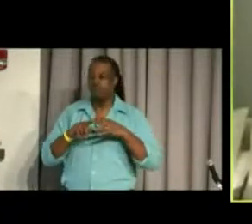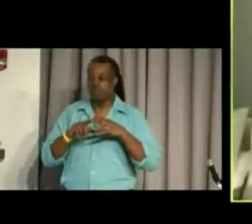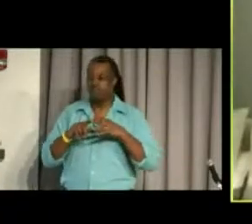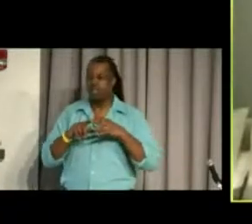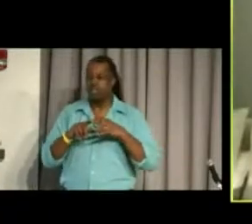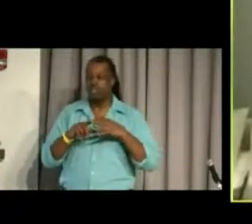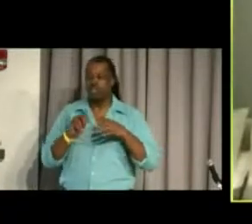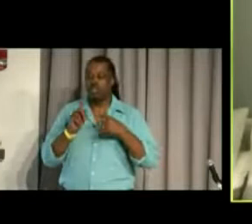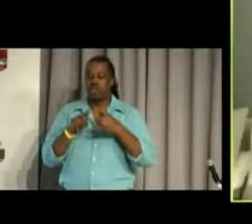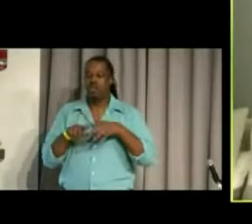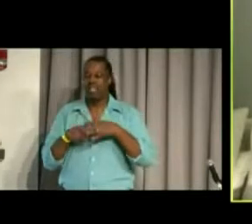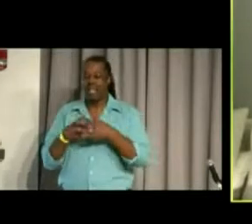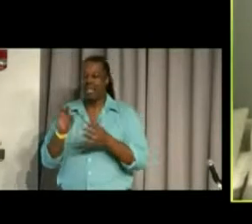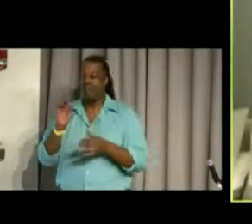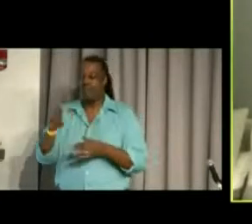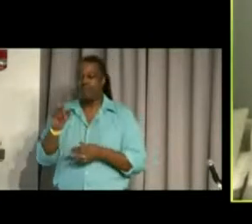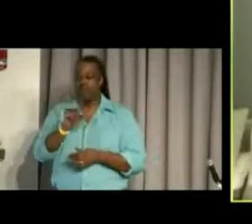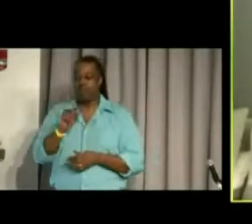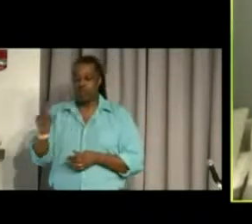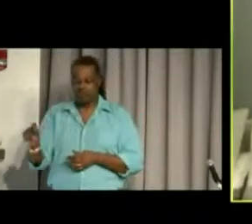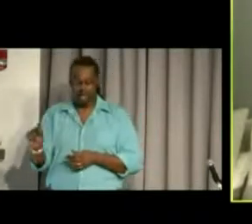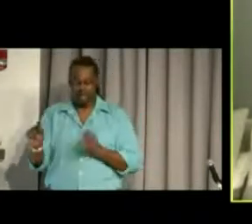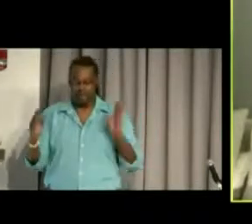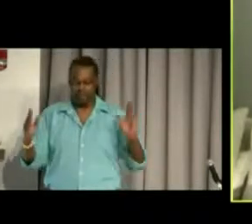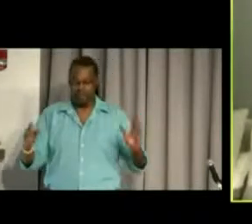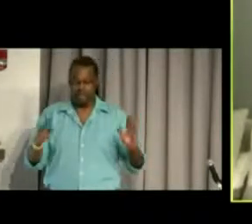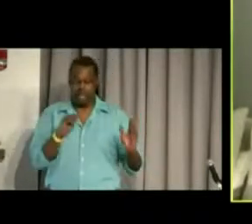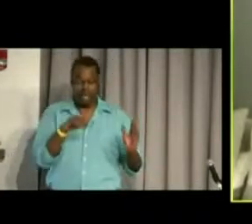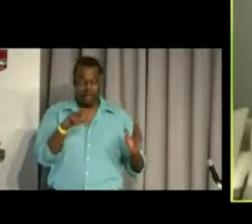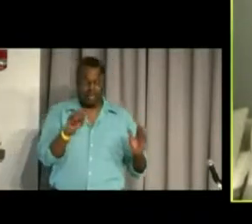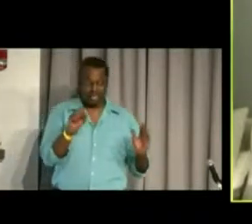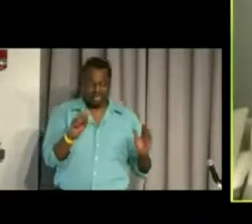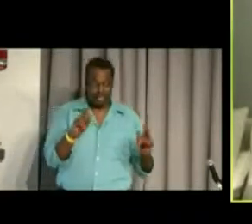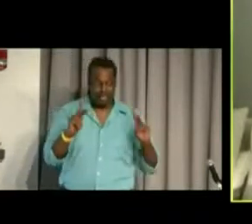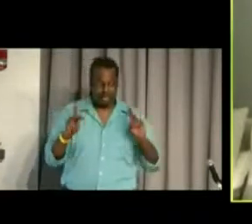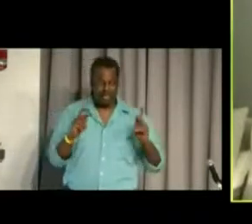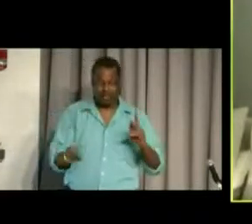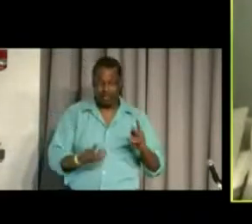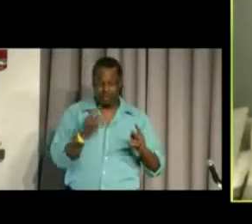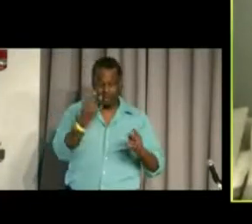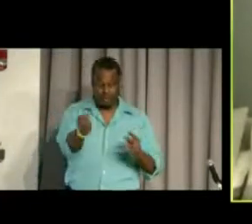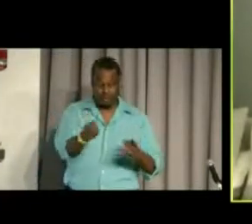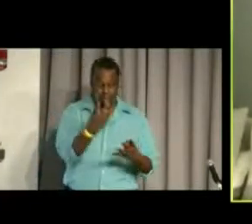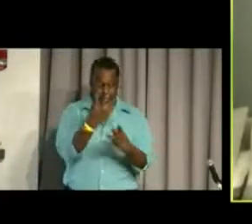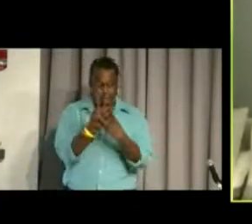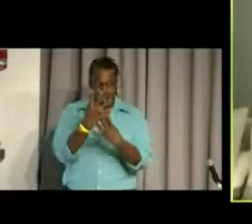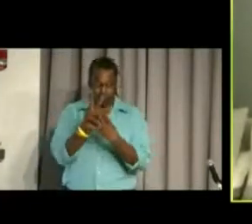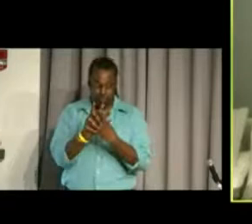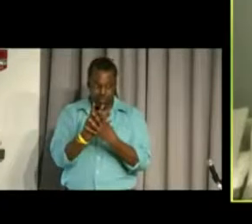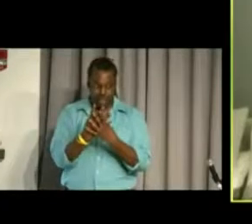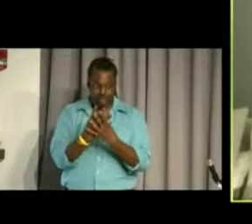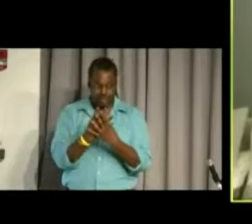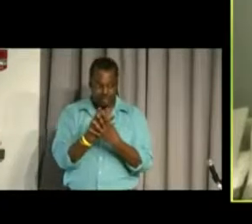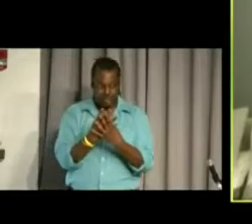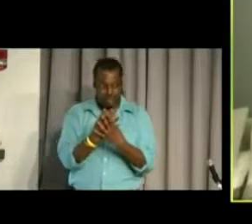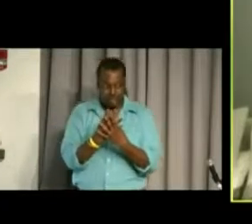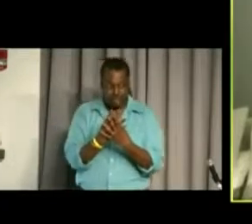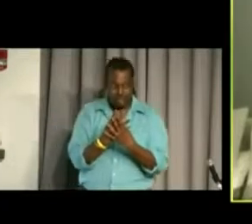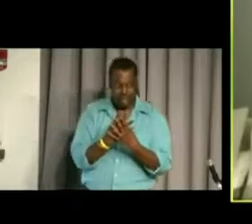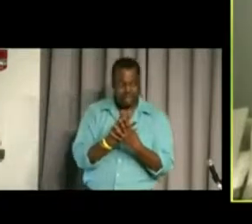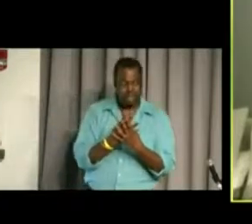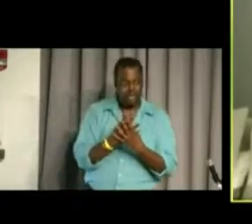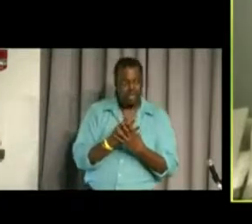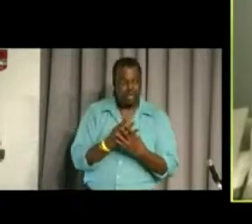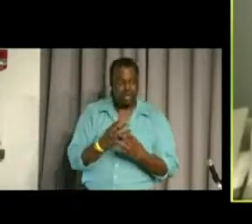forward, where in Mississippi, people incarcerated in prisons, including the notorious Parchman Penitentiary, which is